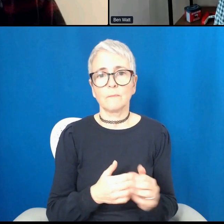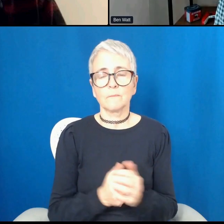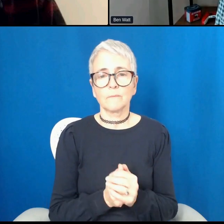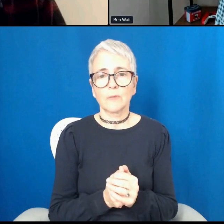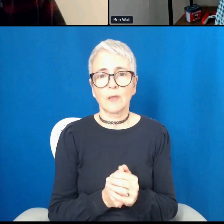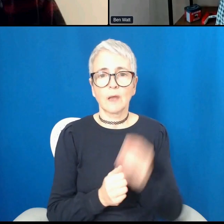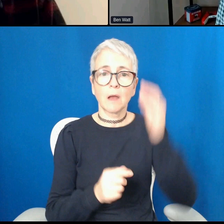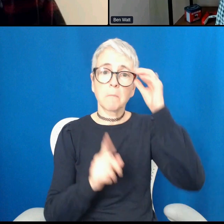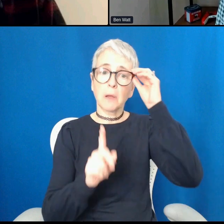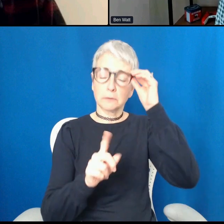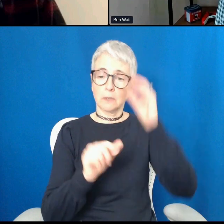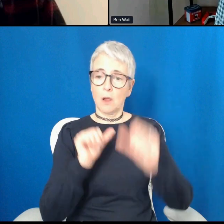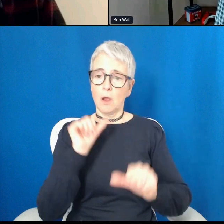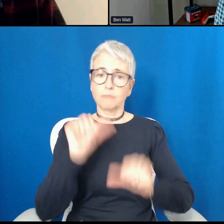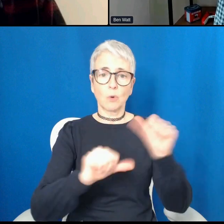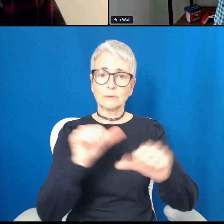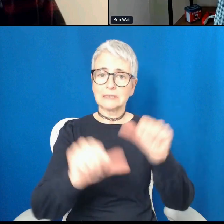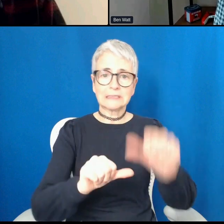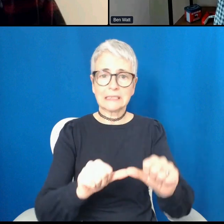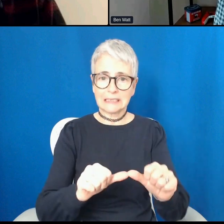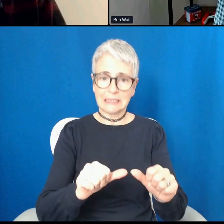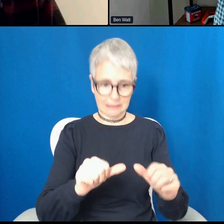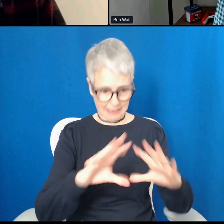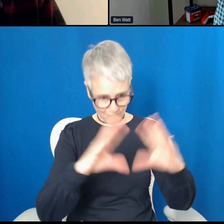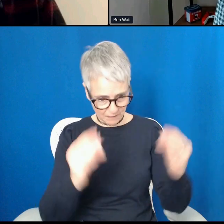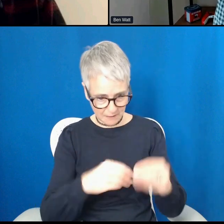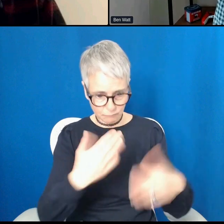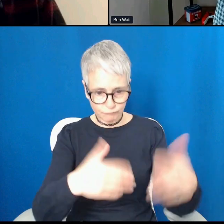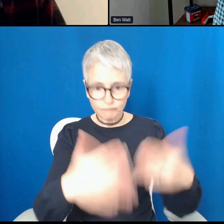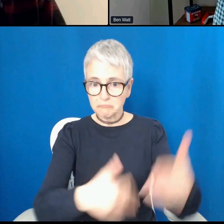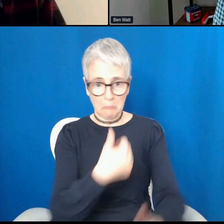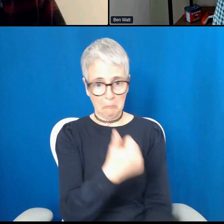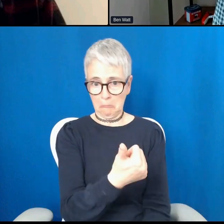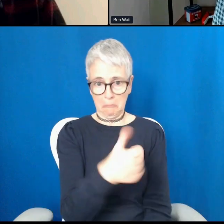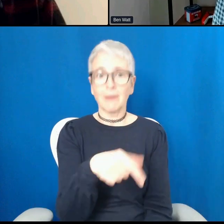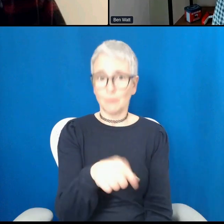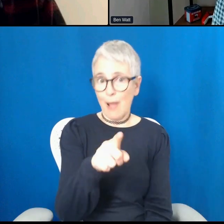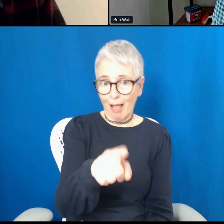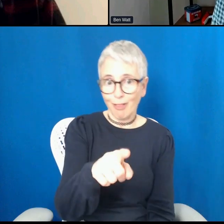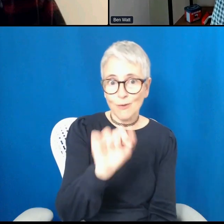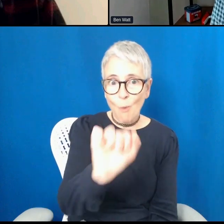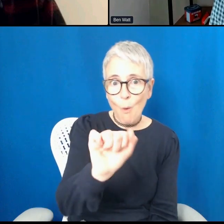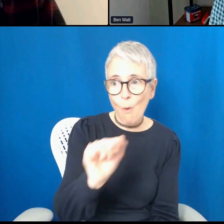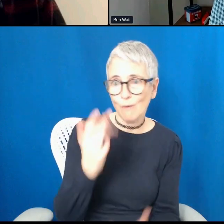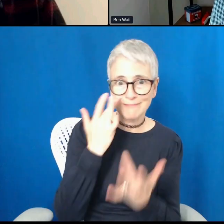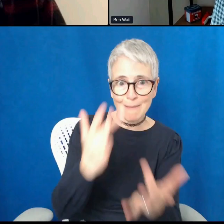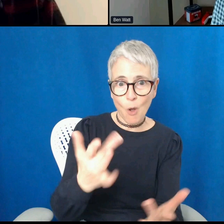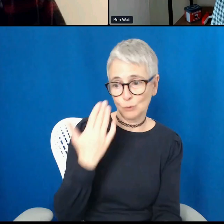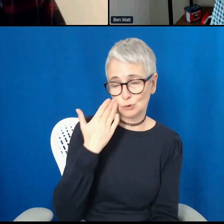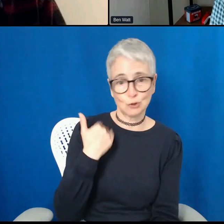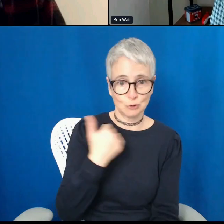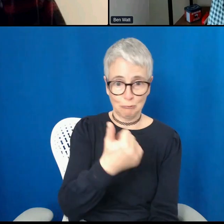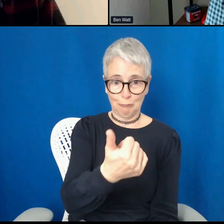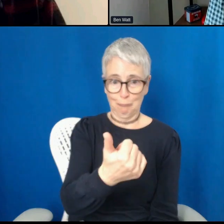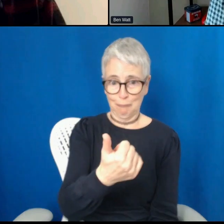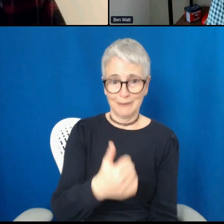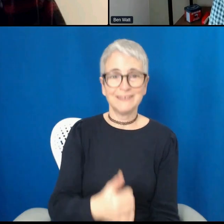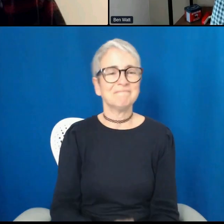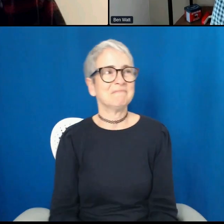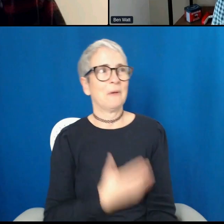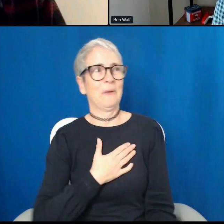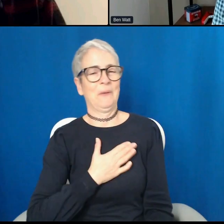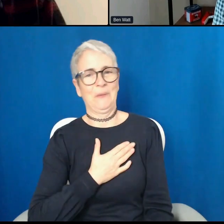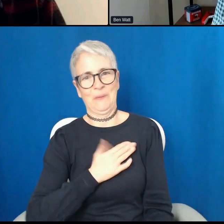device. No, I found it great. Yeah, and performed very well in your demo, I must say, as well. Which is always good.